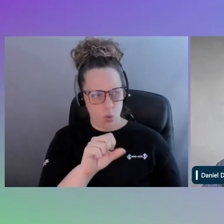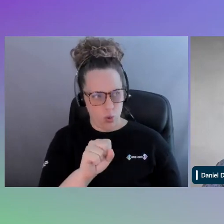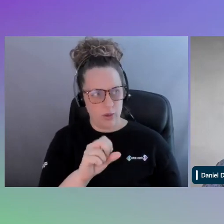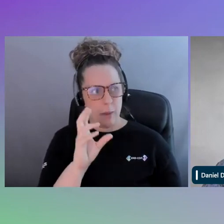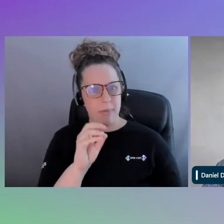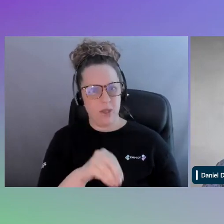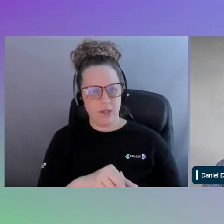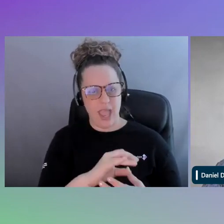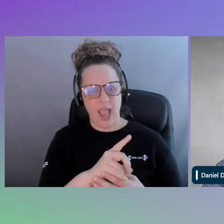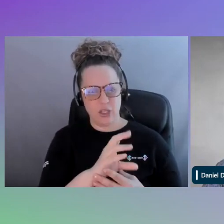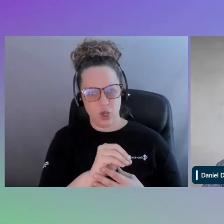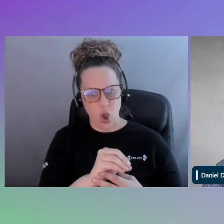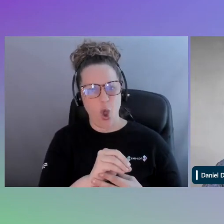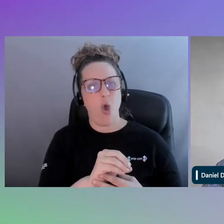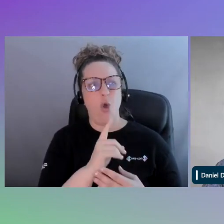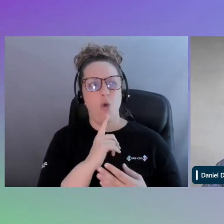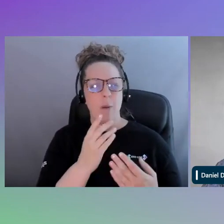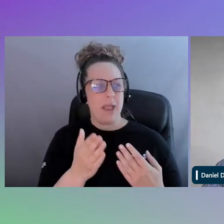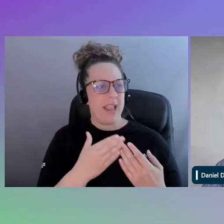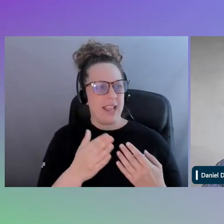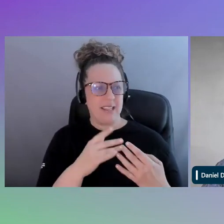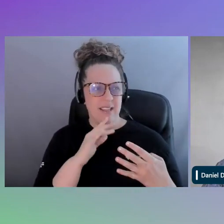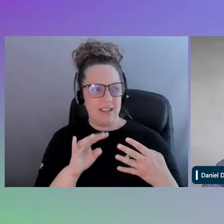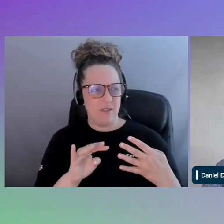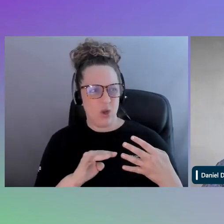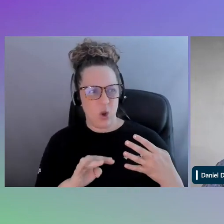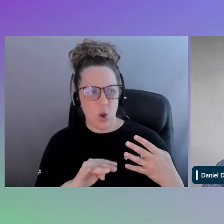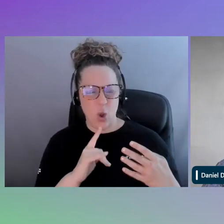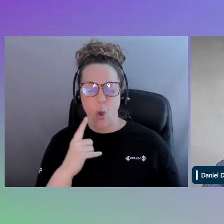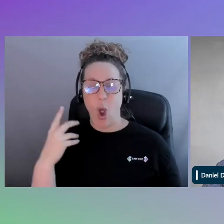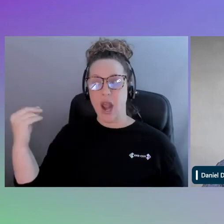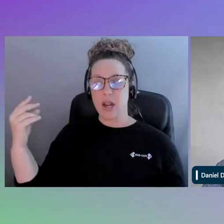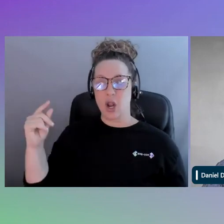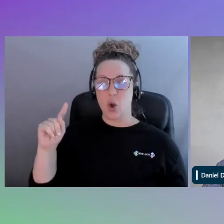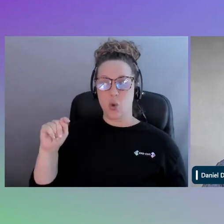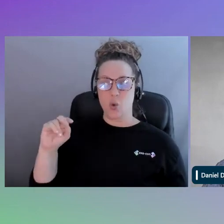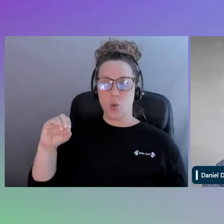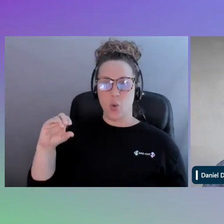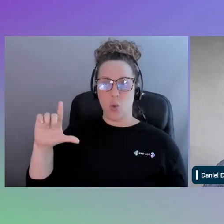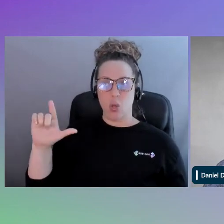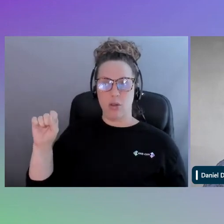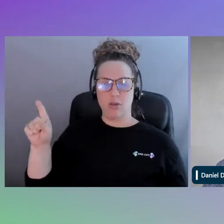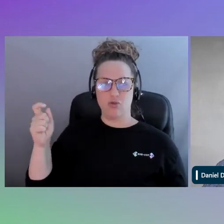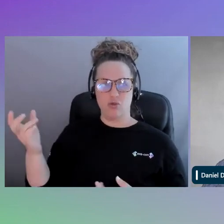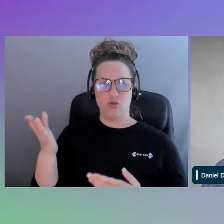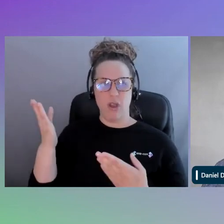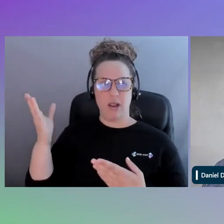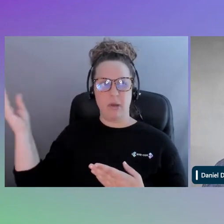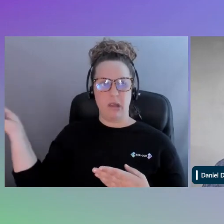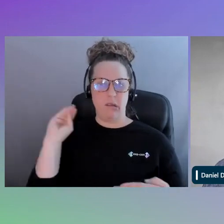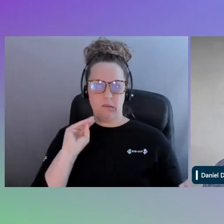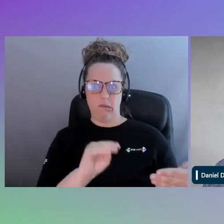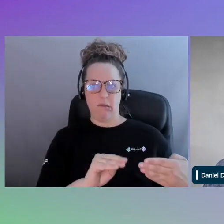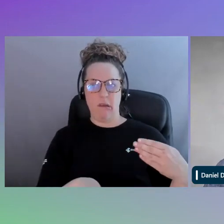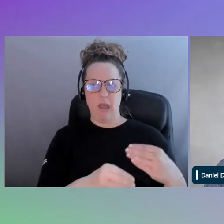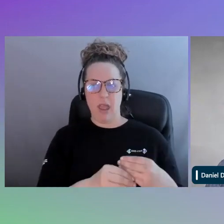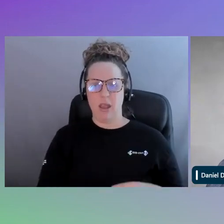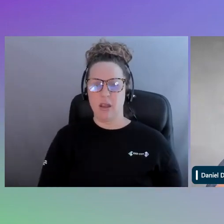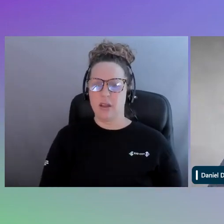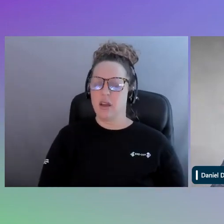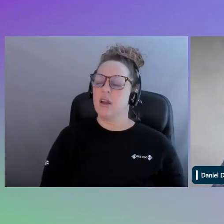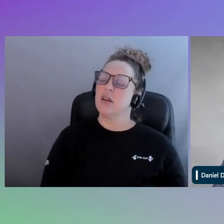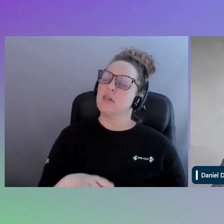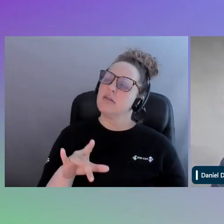for accessibility easier? Or are there any external tools that you might recommend? For